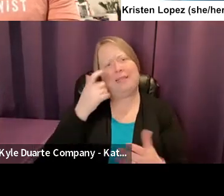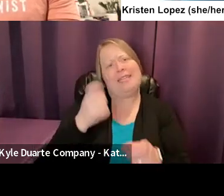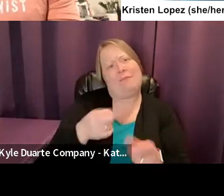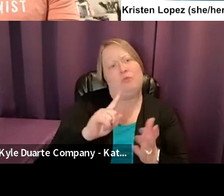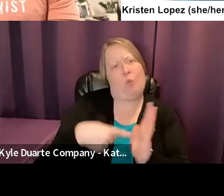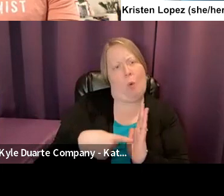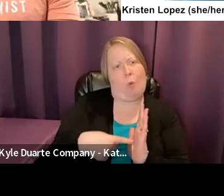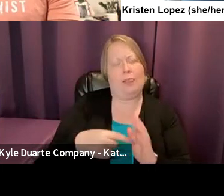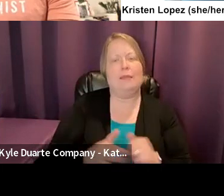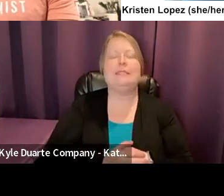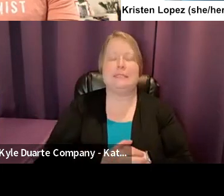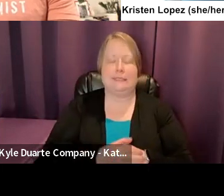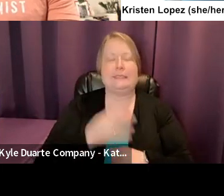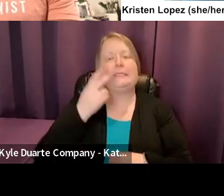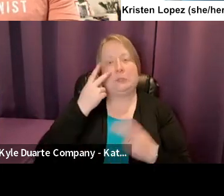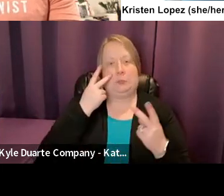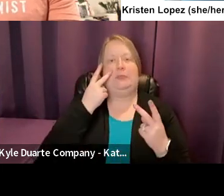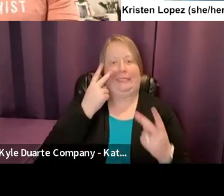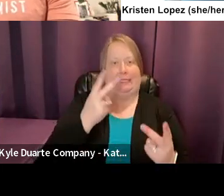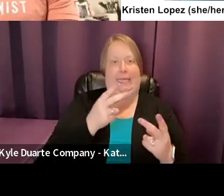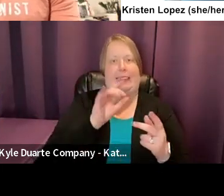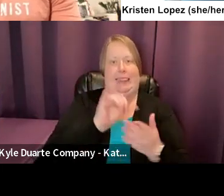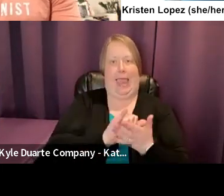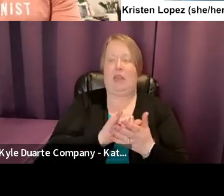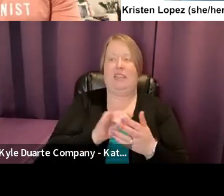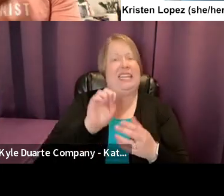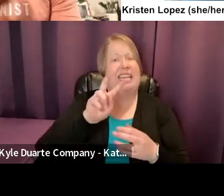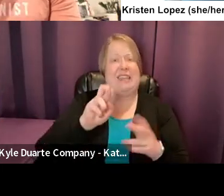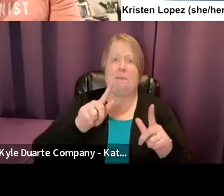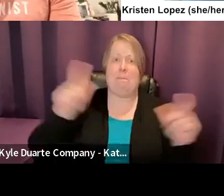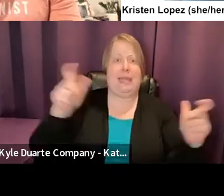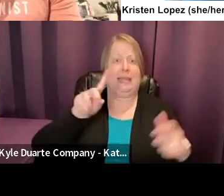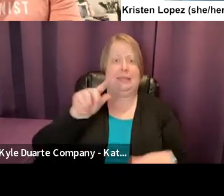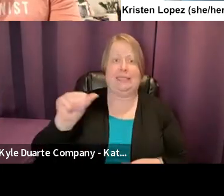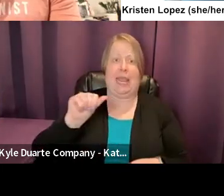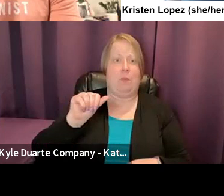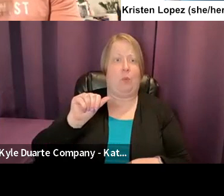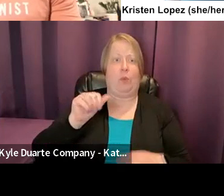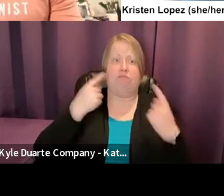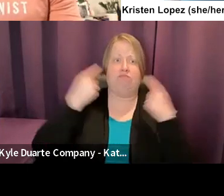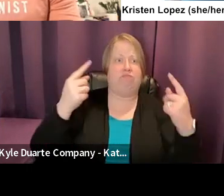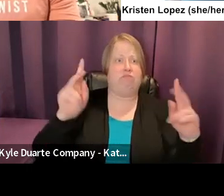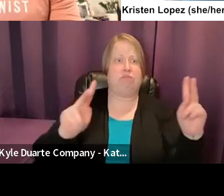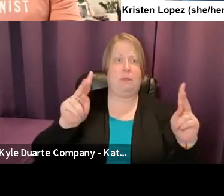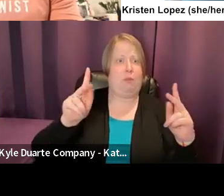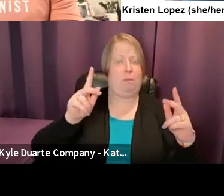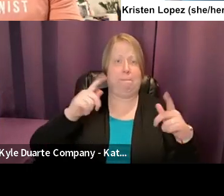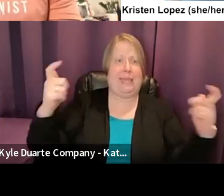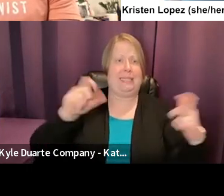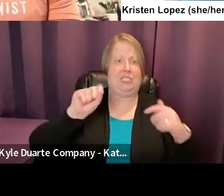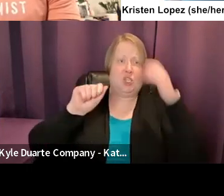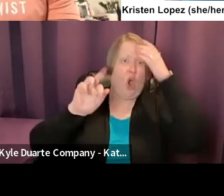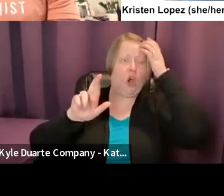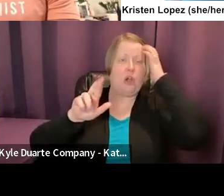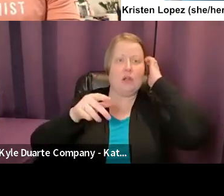even with big disabled stars, the few that have really come to the forefront, they will talk